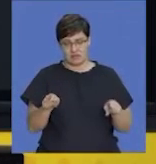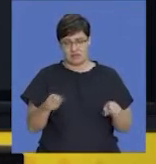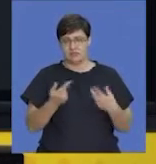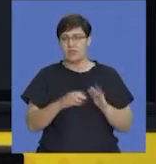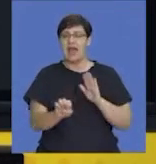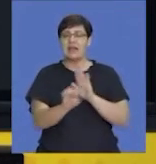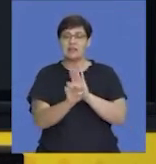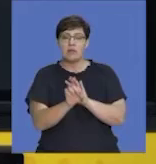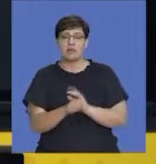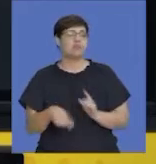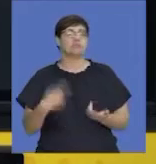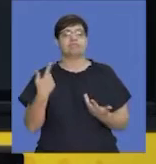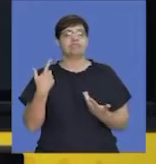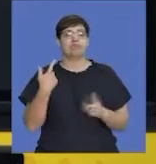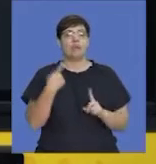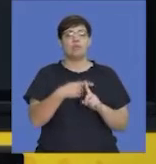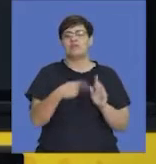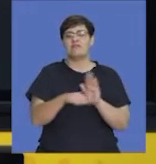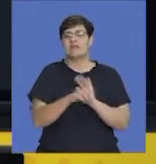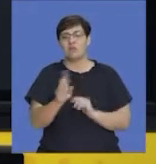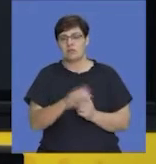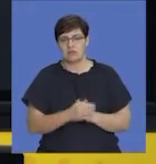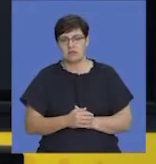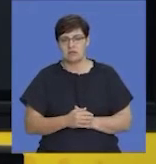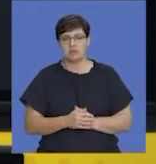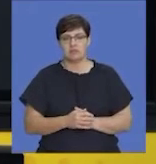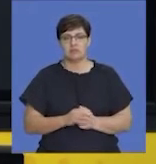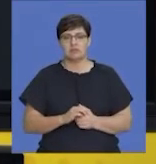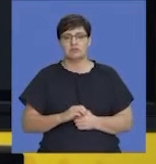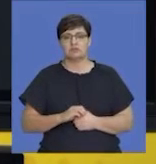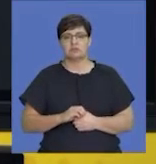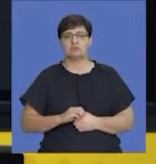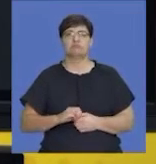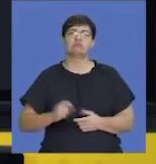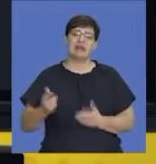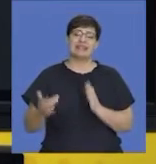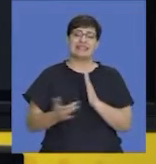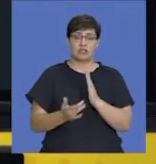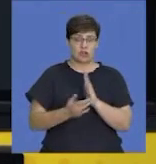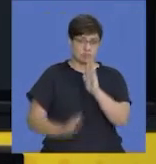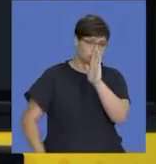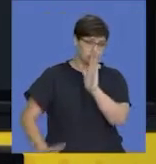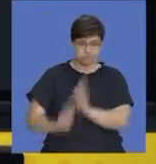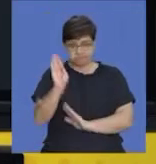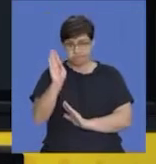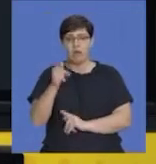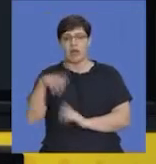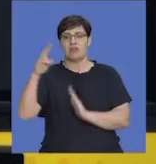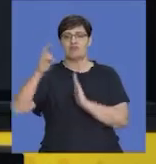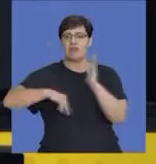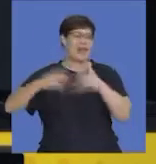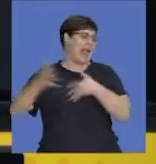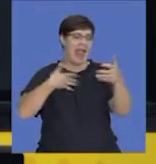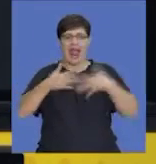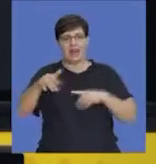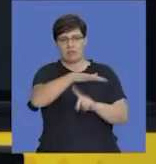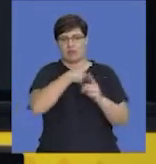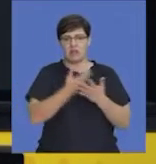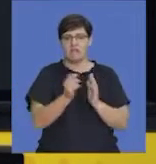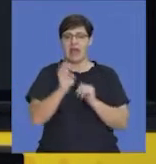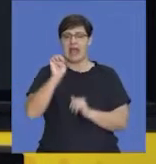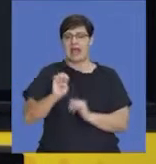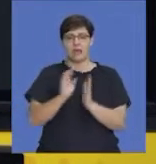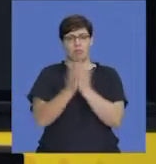pros and cons of that type of essay, you would look at how the advancement in technology would allow you to read anywhere if you have an e-book with